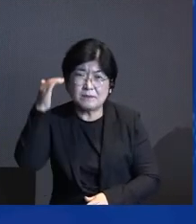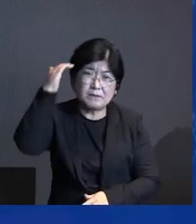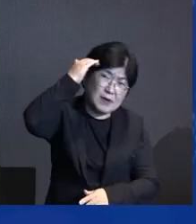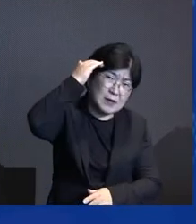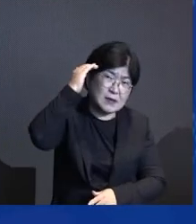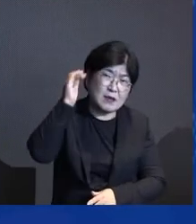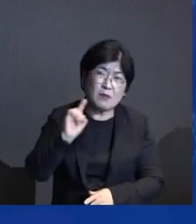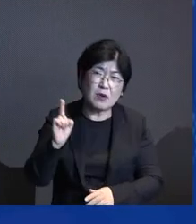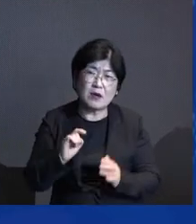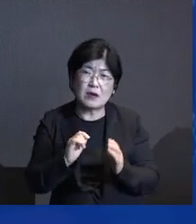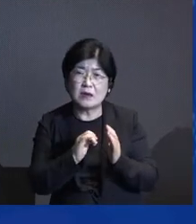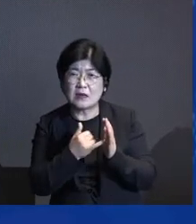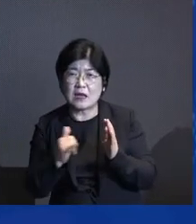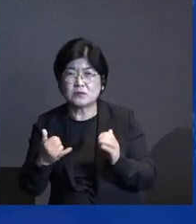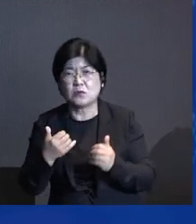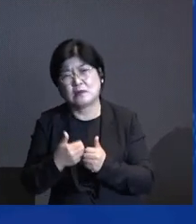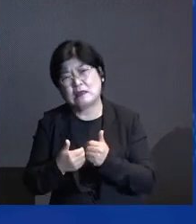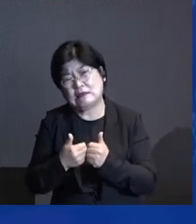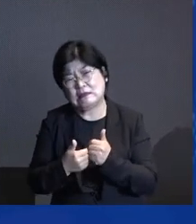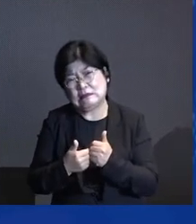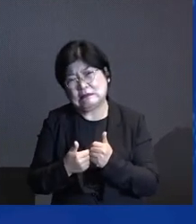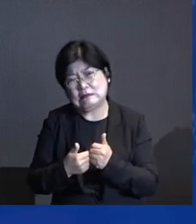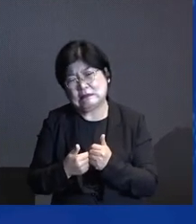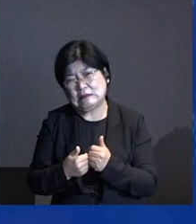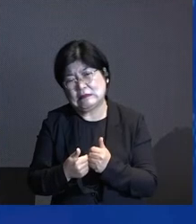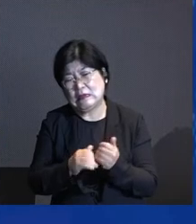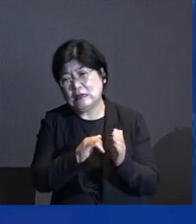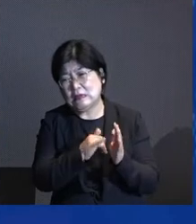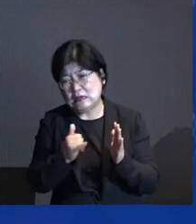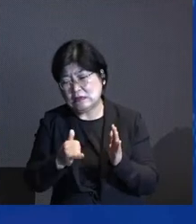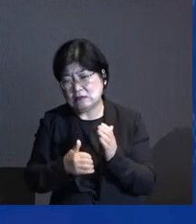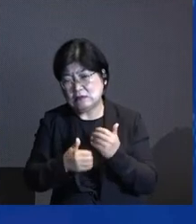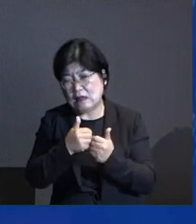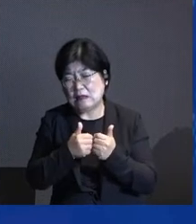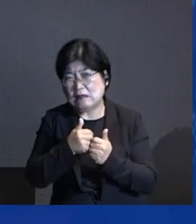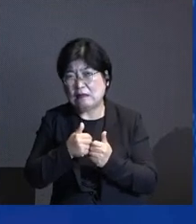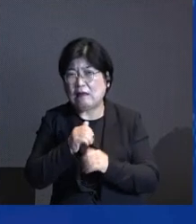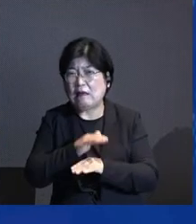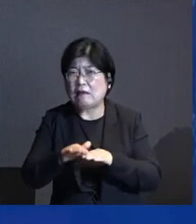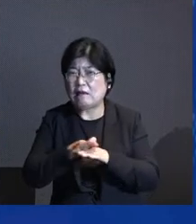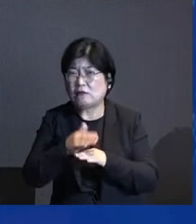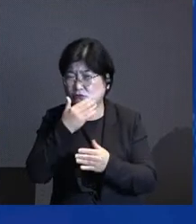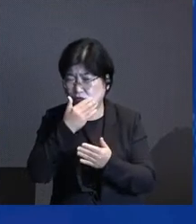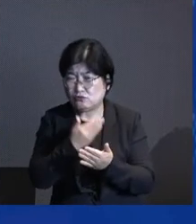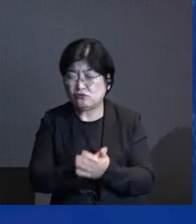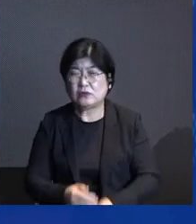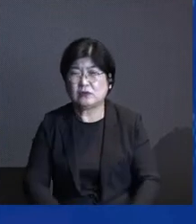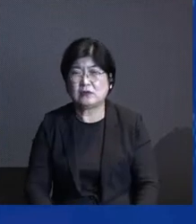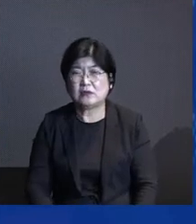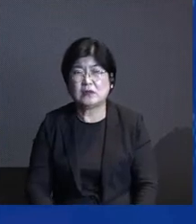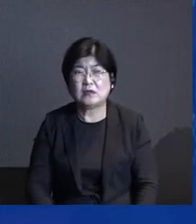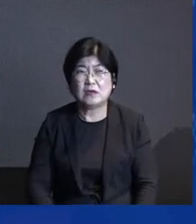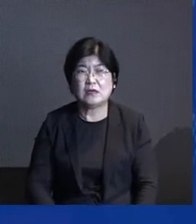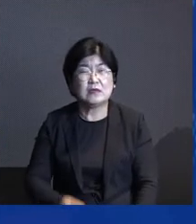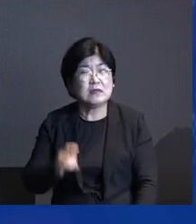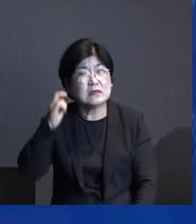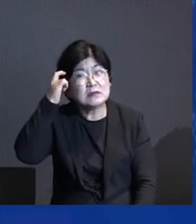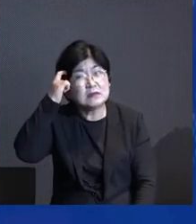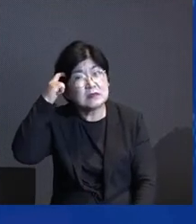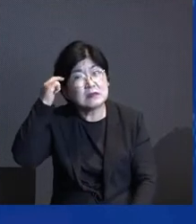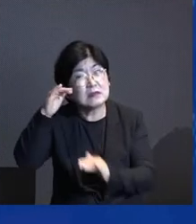is family conflict. So we have to think about how to solve the family conflict is important.